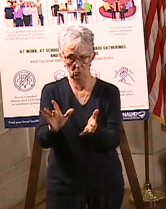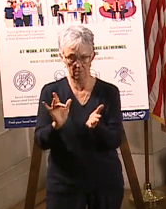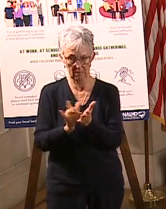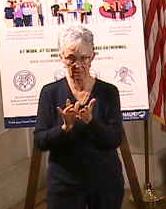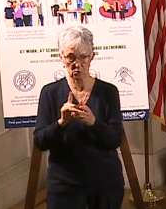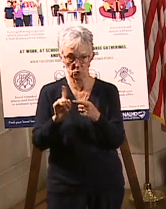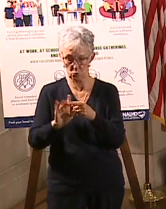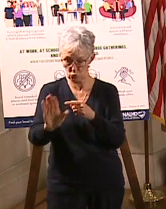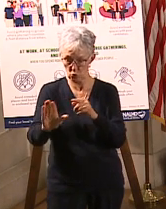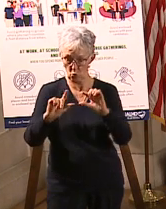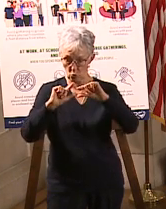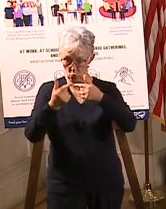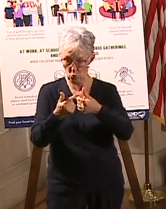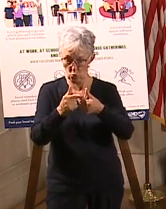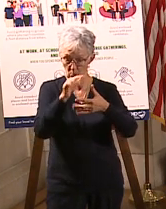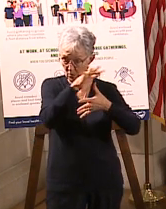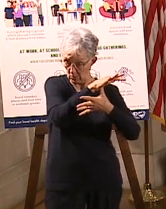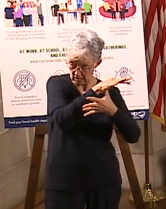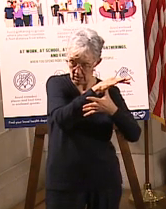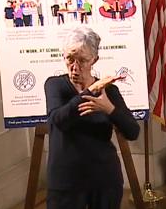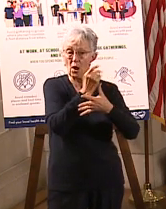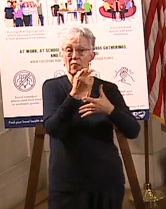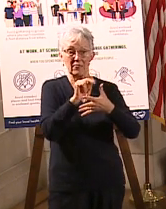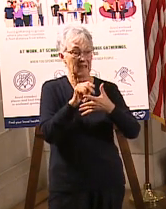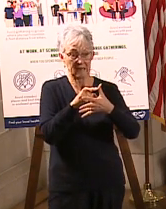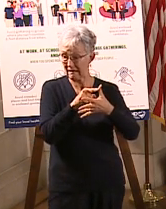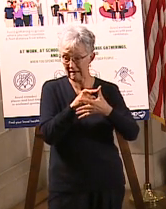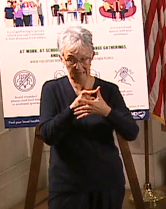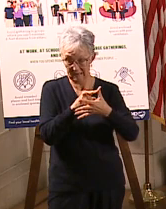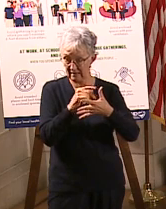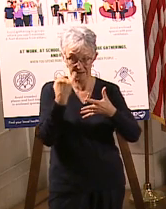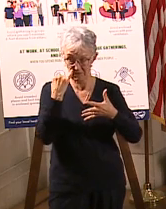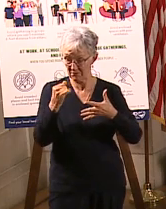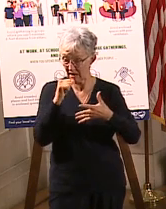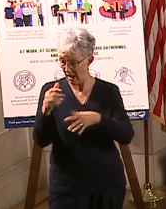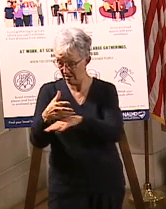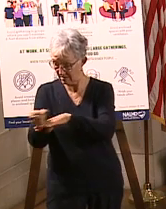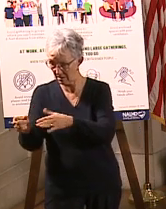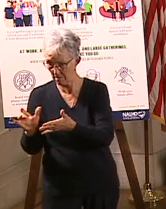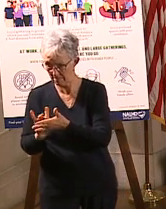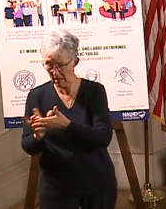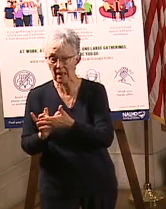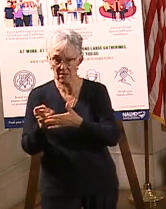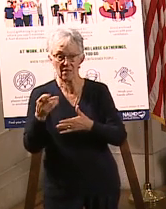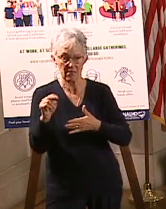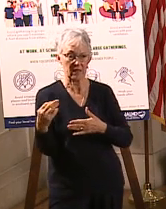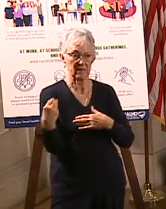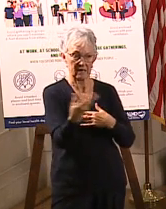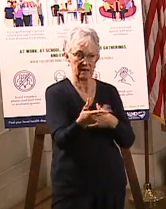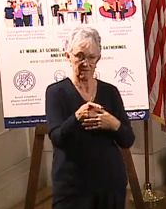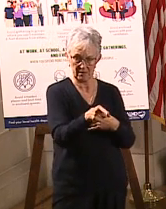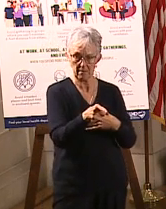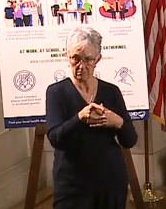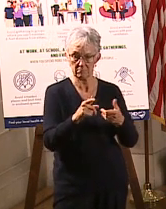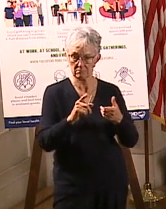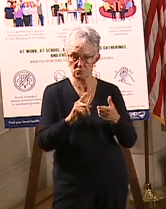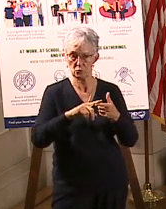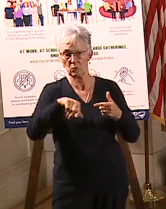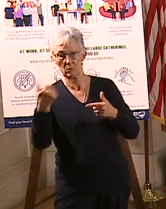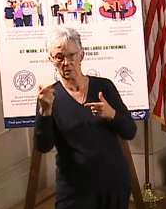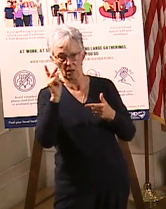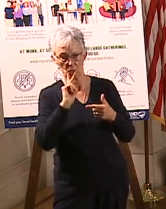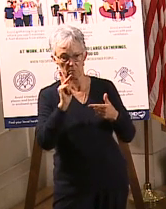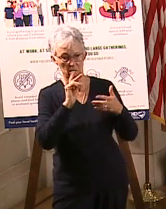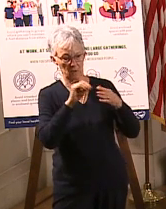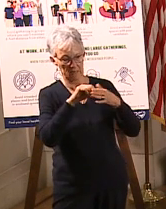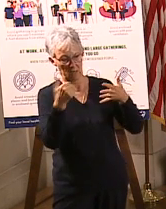accordingly. Not only are they receiving first doses, but they will also receive their second dose at the 21 or 28-day